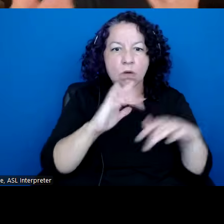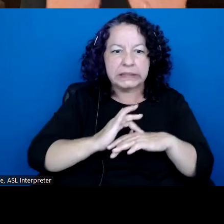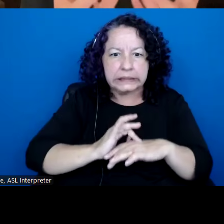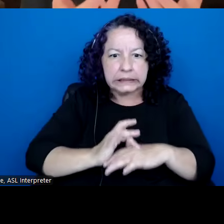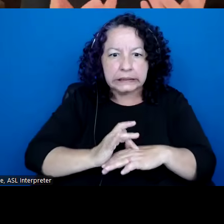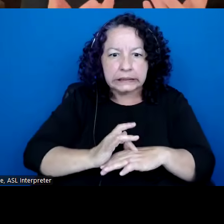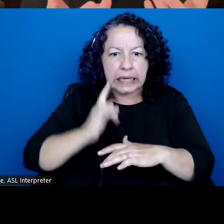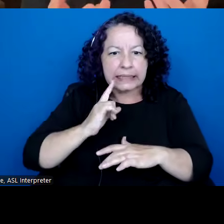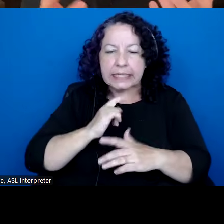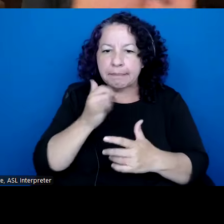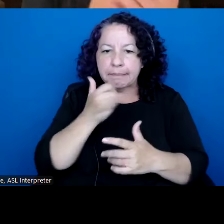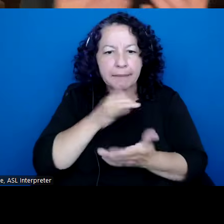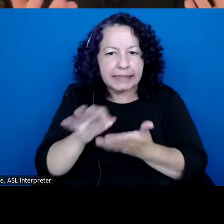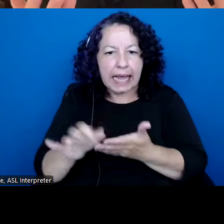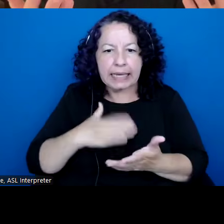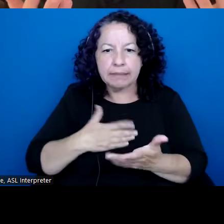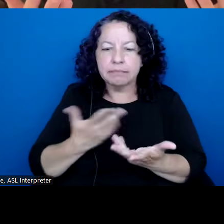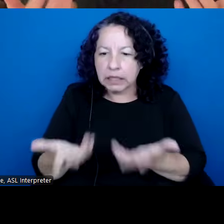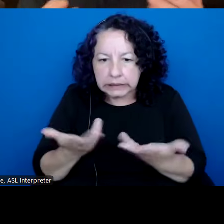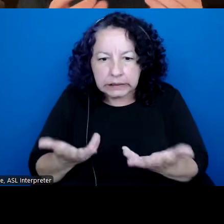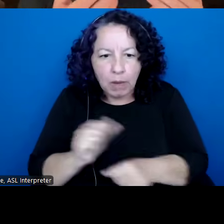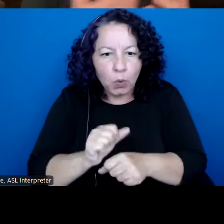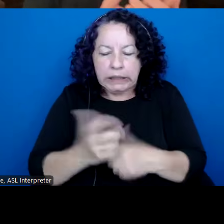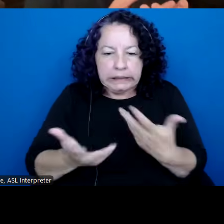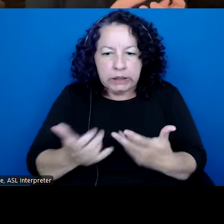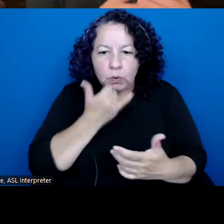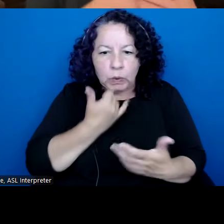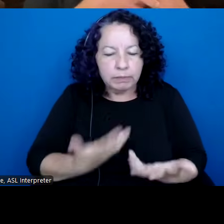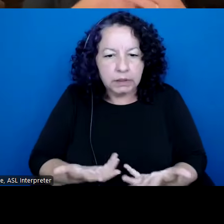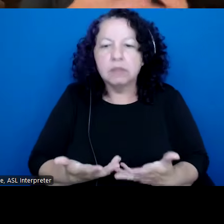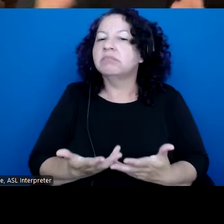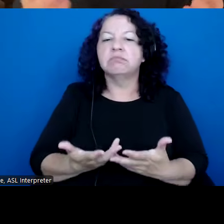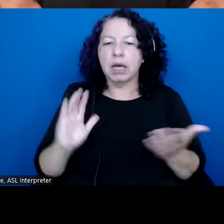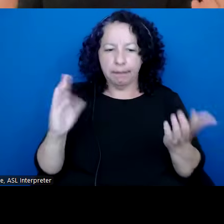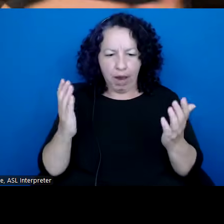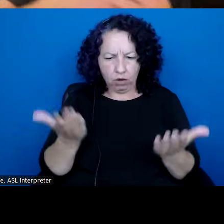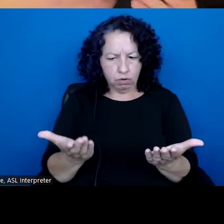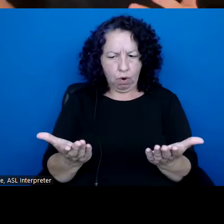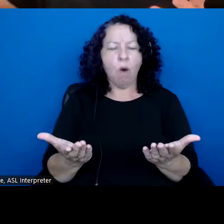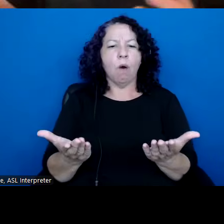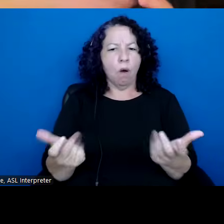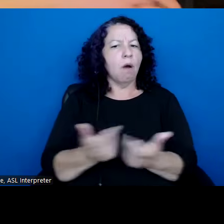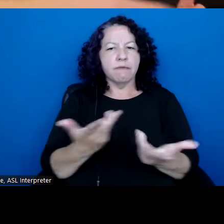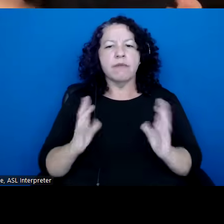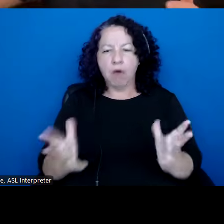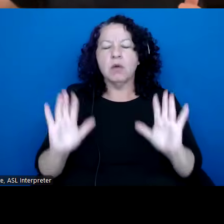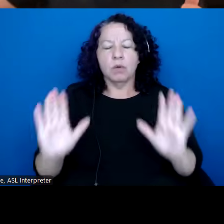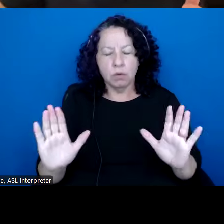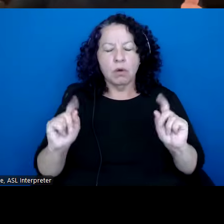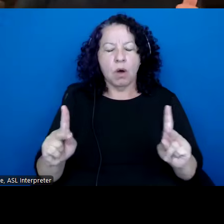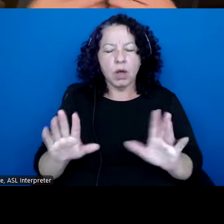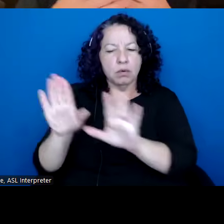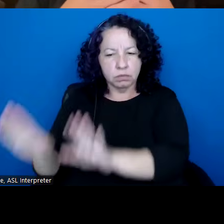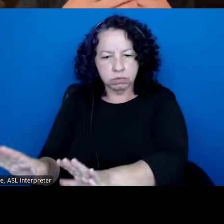accounting. He compares the tablets and everything's fine. And then he sort of feeling better, he goes back out and starts chatting with some